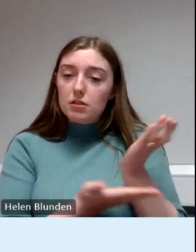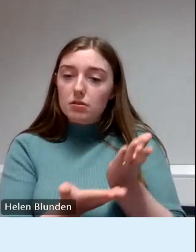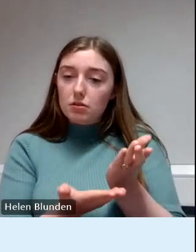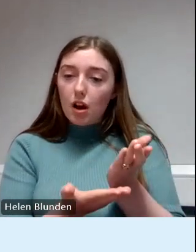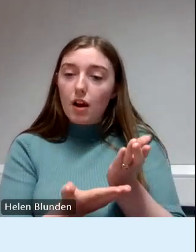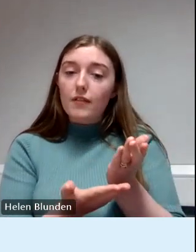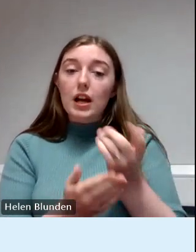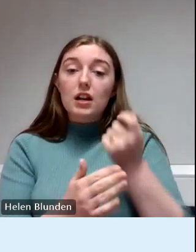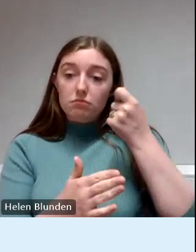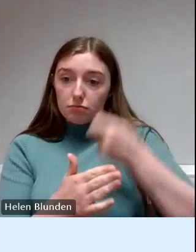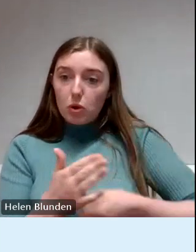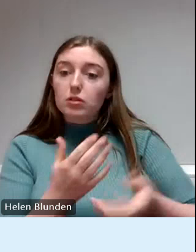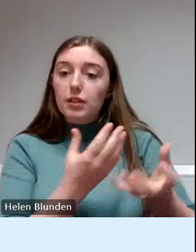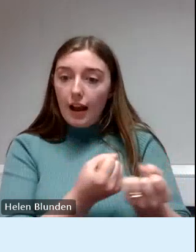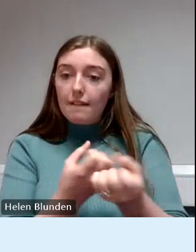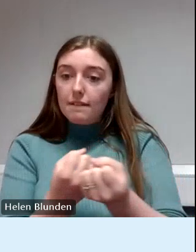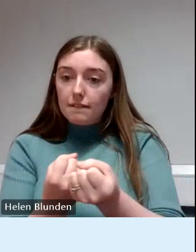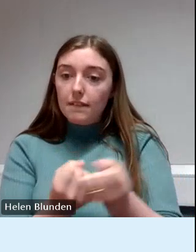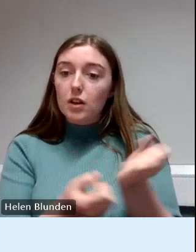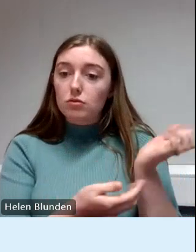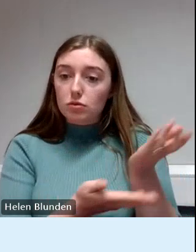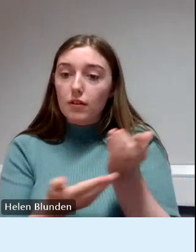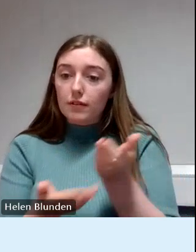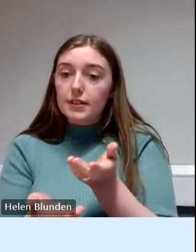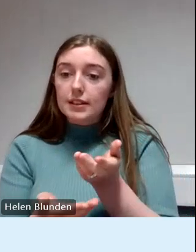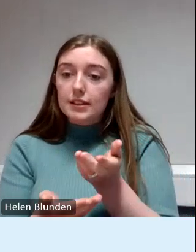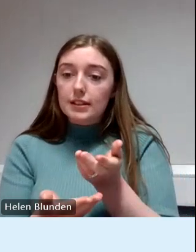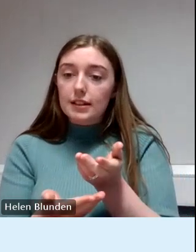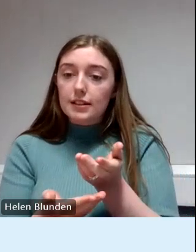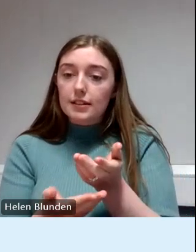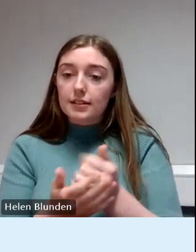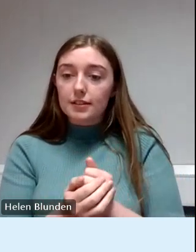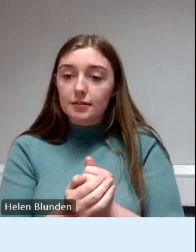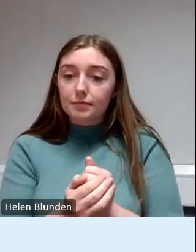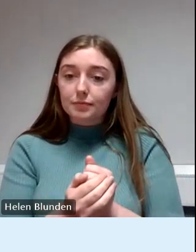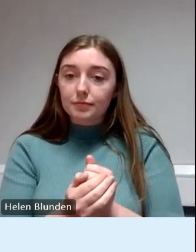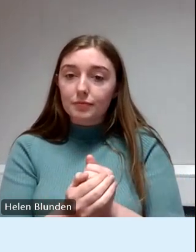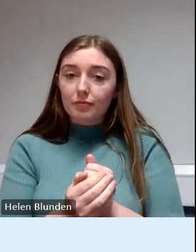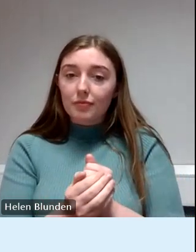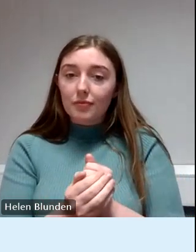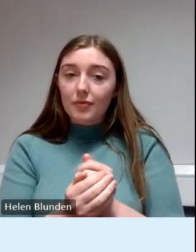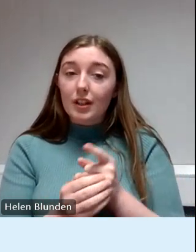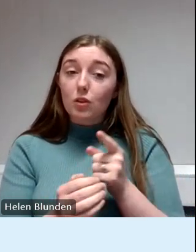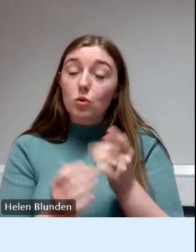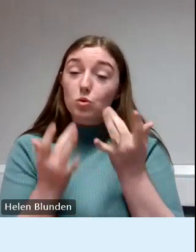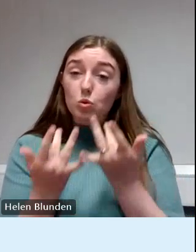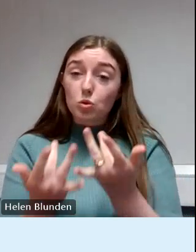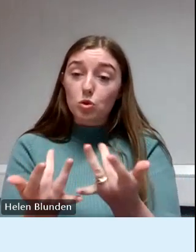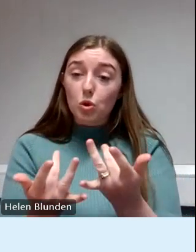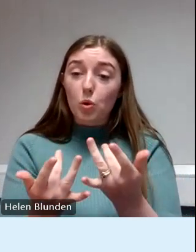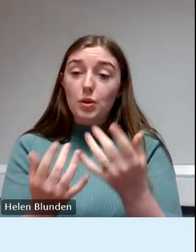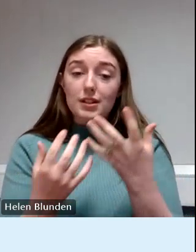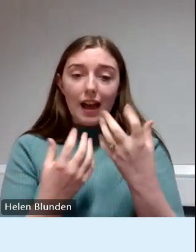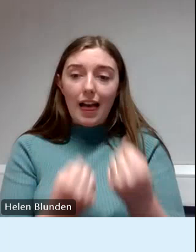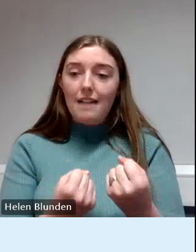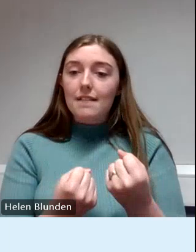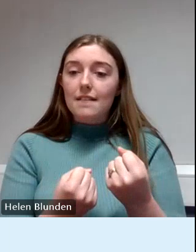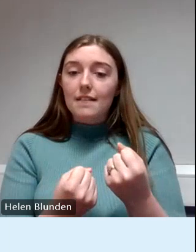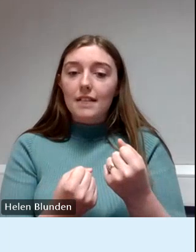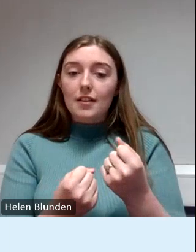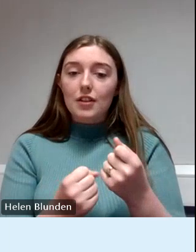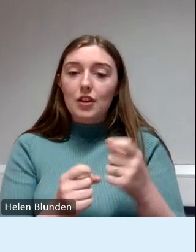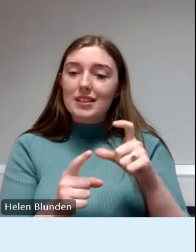reprocured, and those to reflect more formally those links between diagnostics and